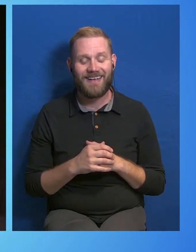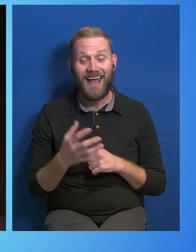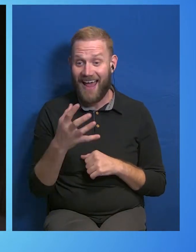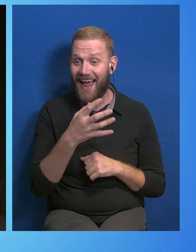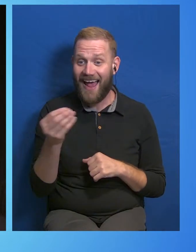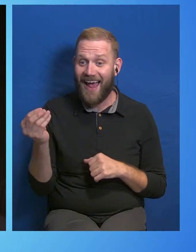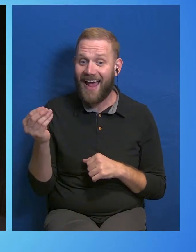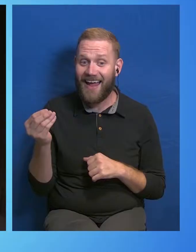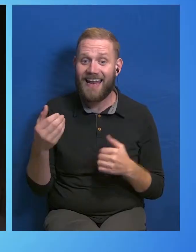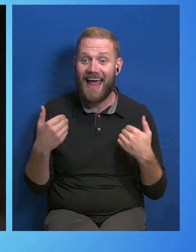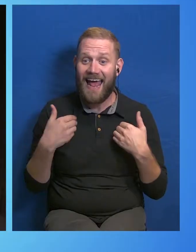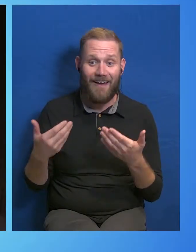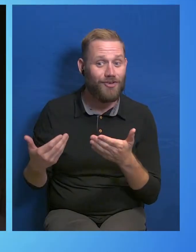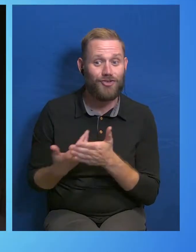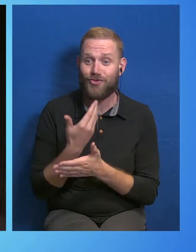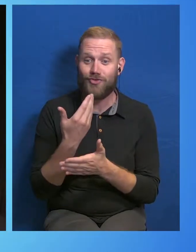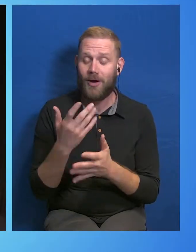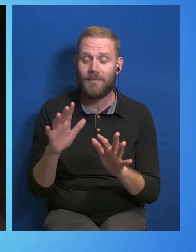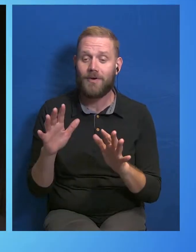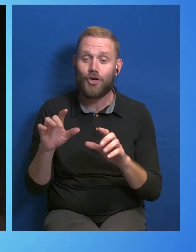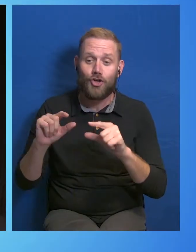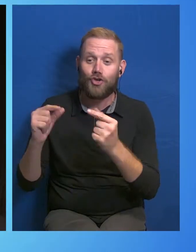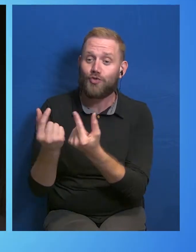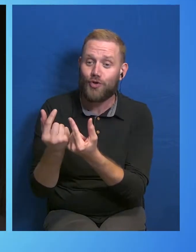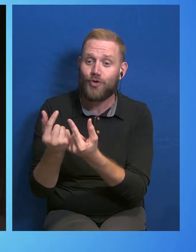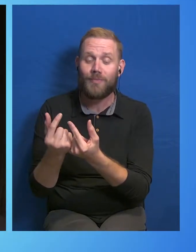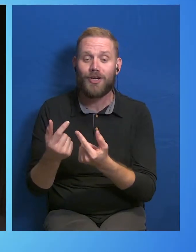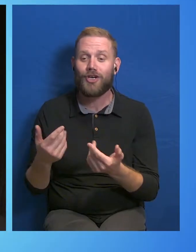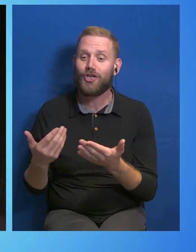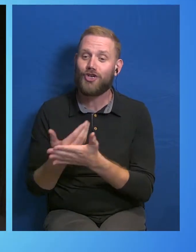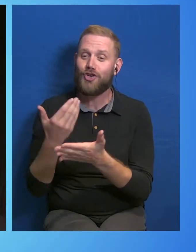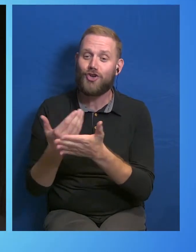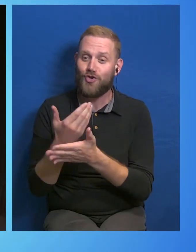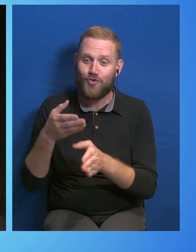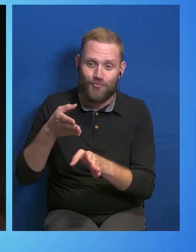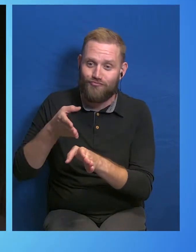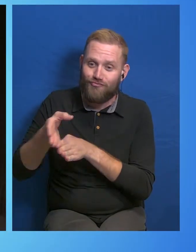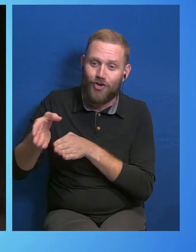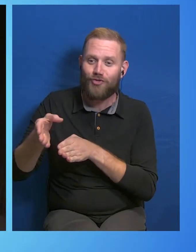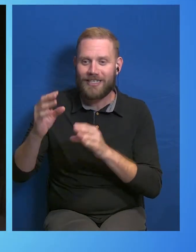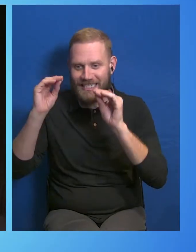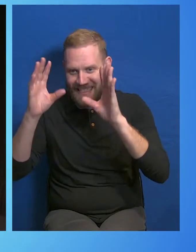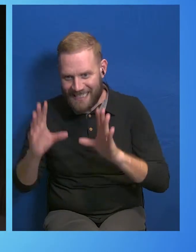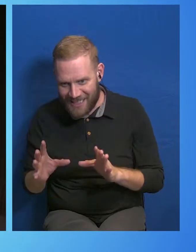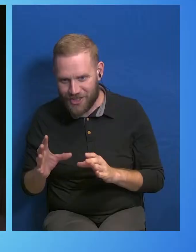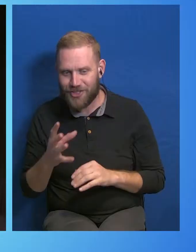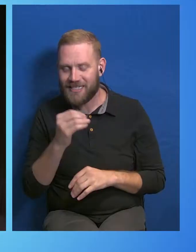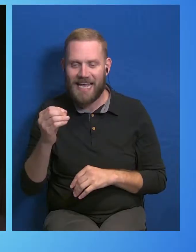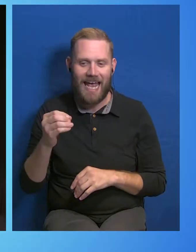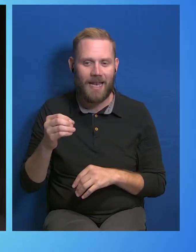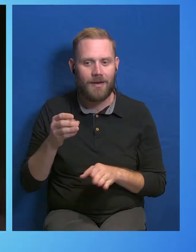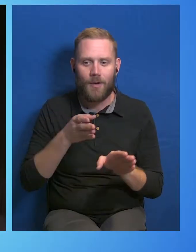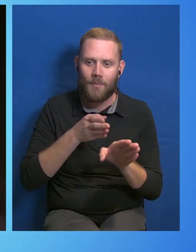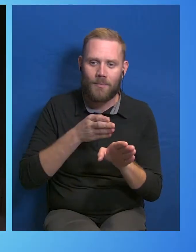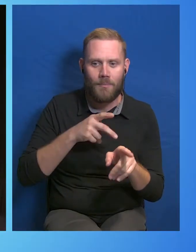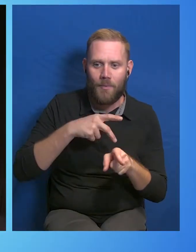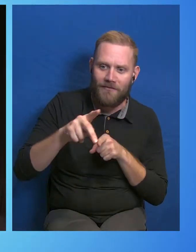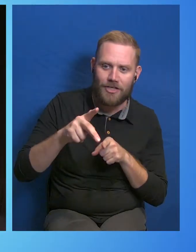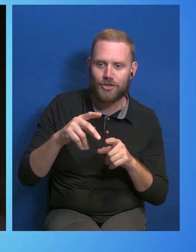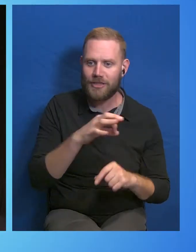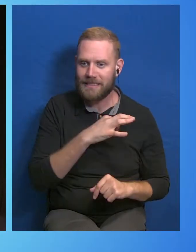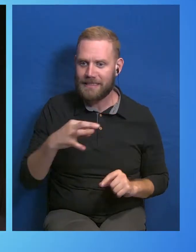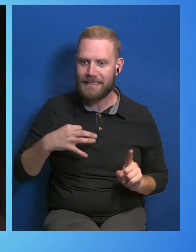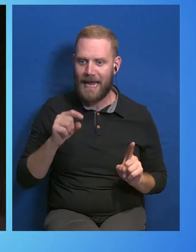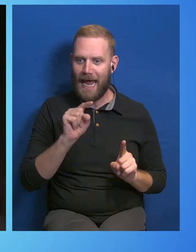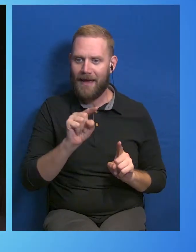And we have a group of early career teachers as well, and professional staff who